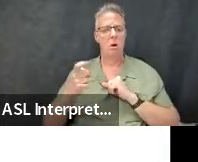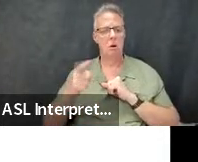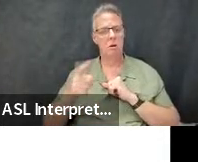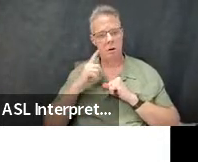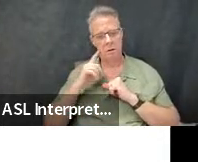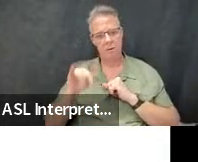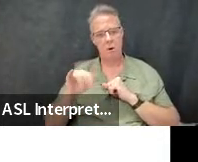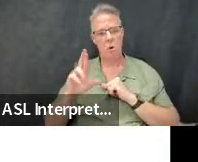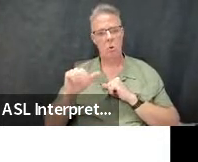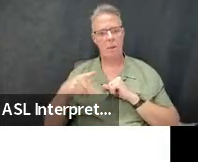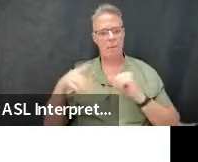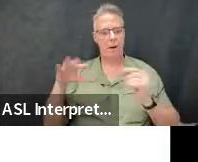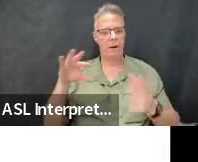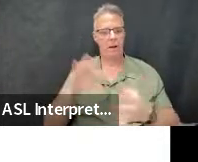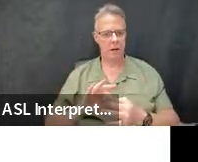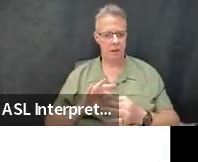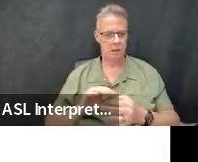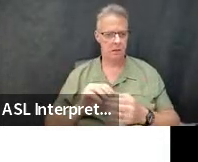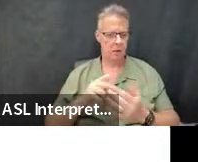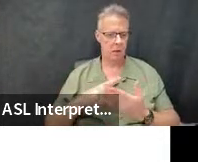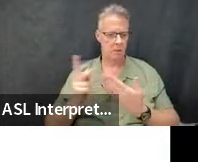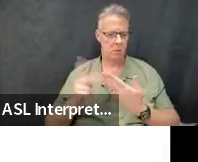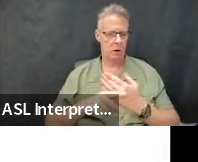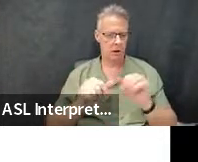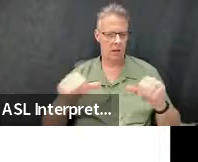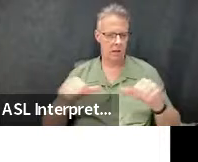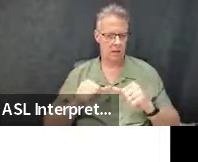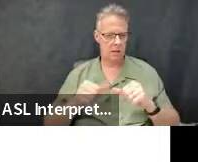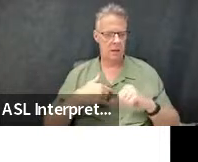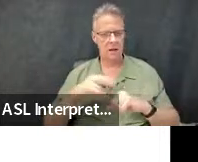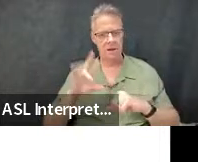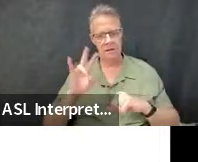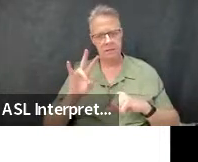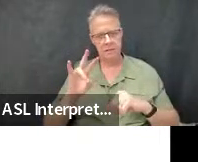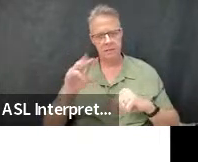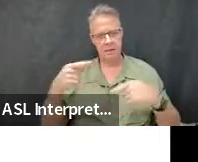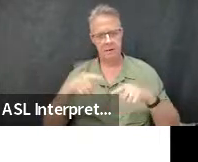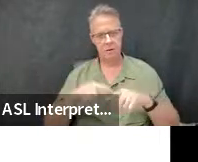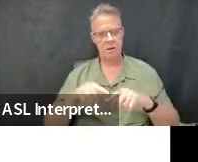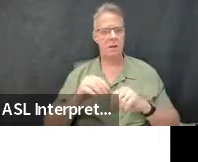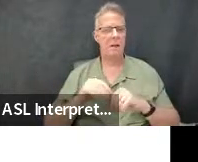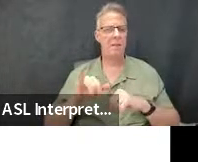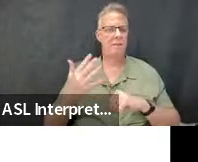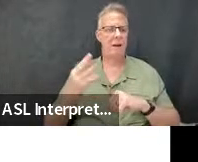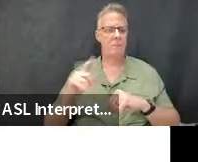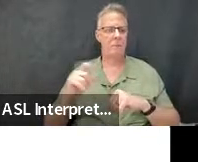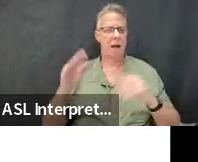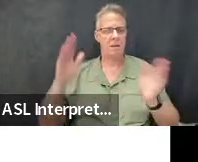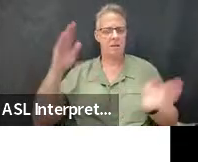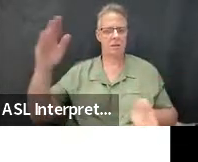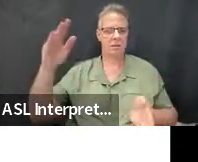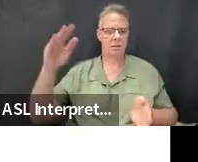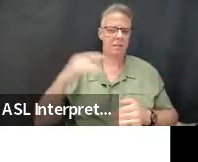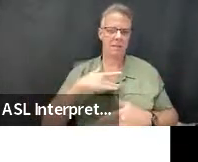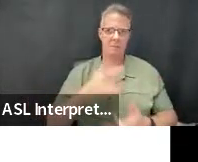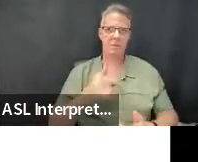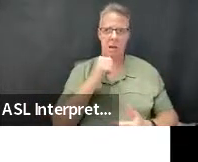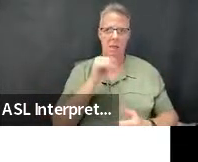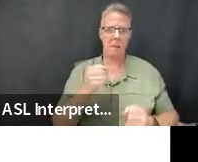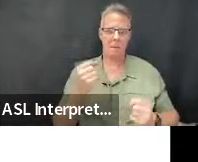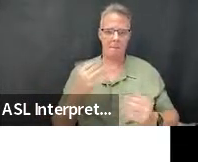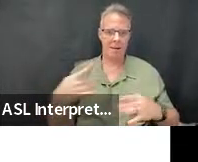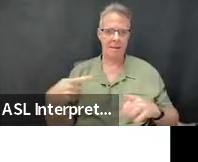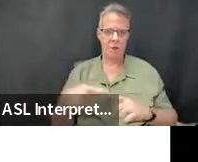ramp-to-ramp connectors. We in the program area have 7 interchanges in the 5 miles. It's not typical to have that many interchanges